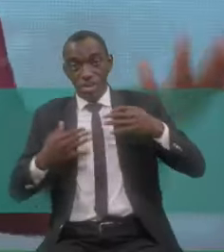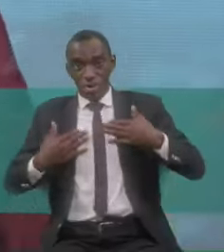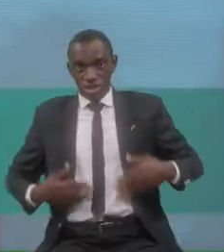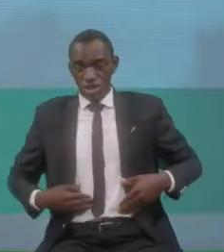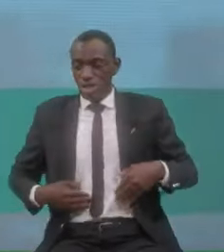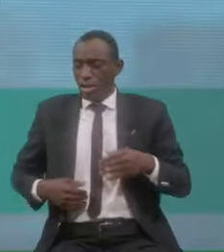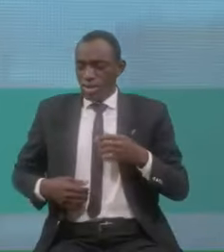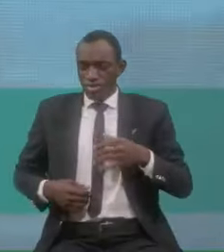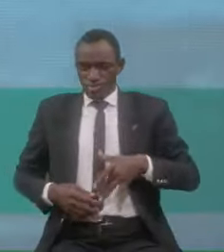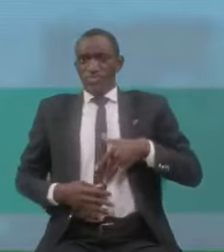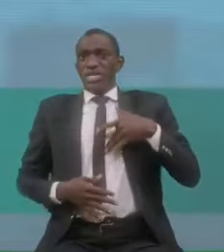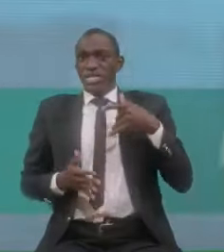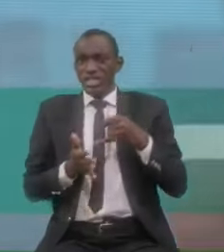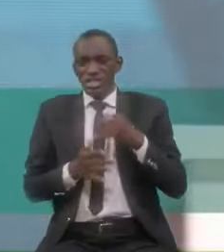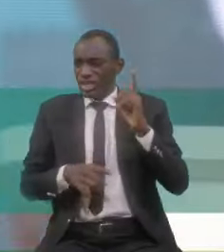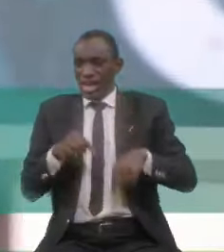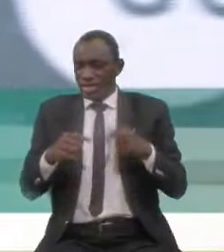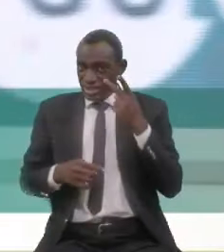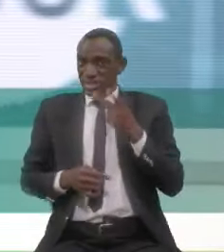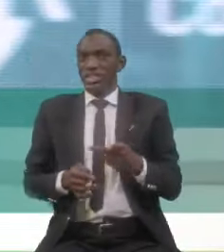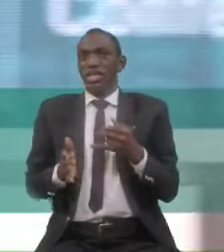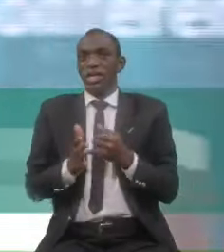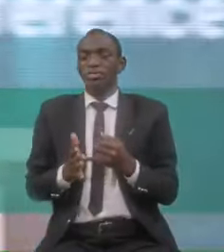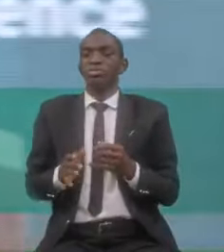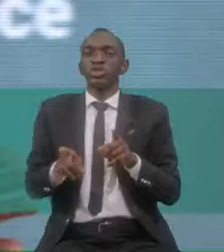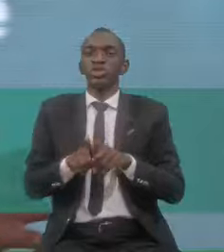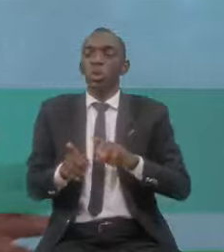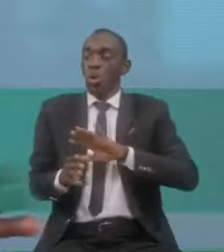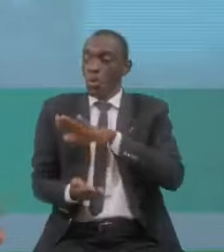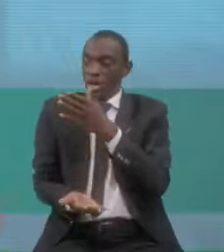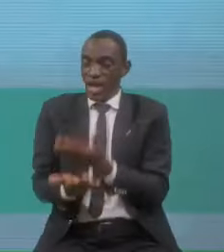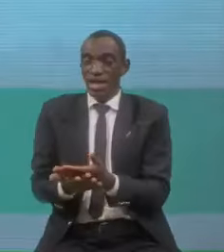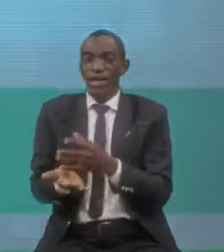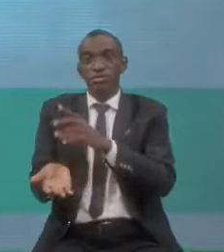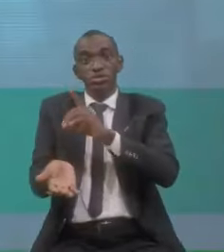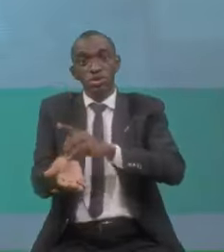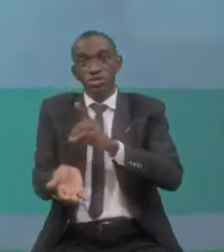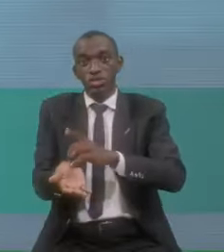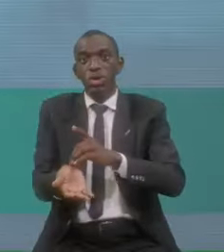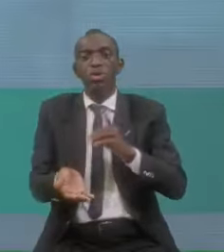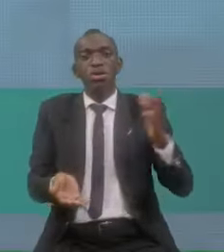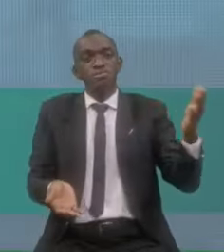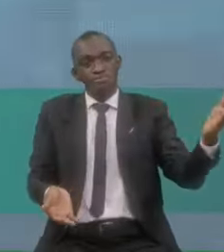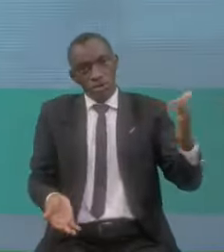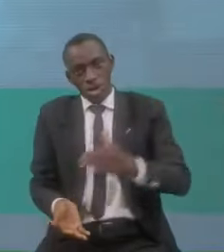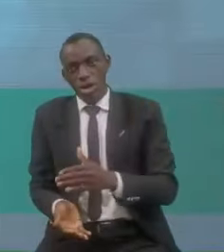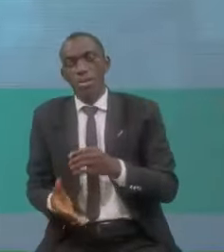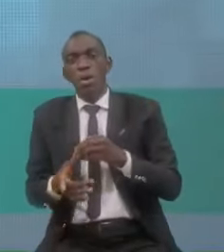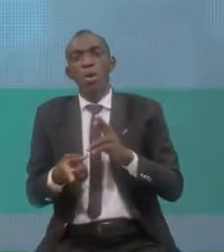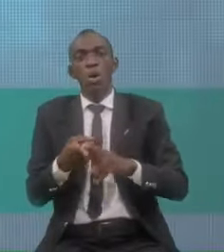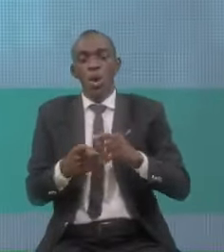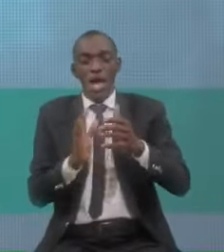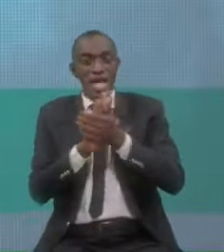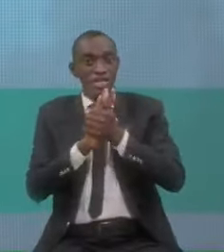but you cannot see. And then you go to the medical professional expert